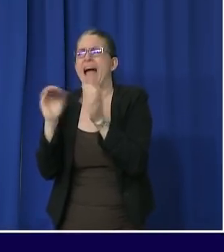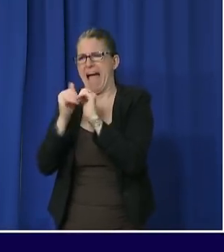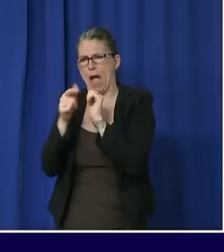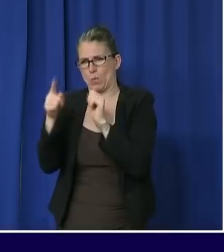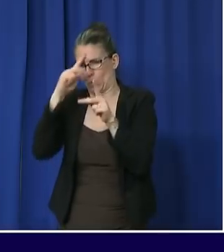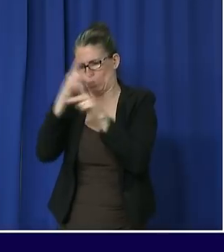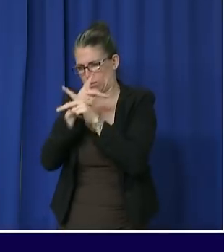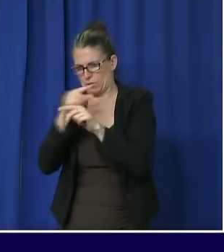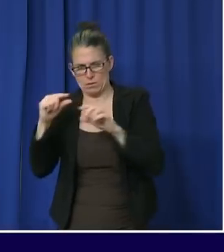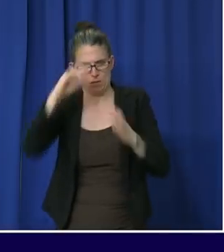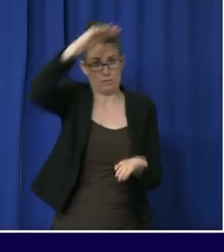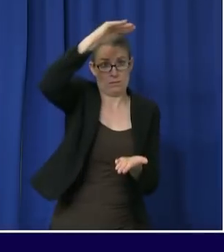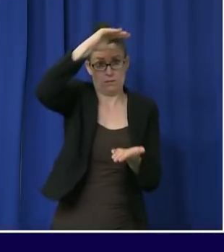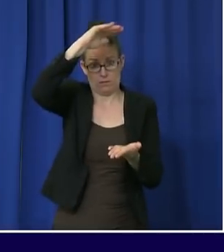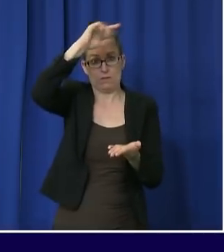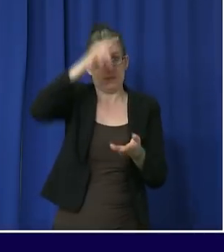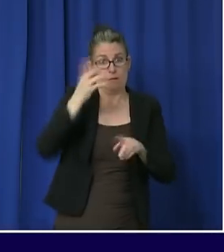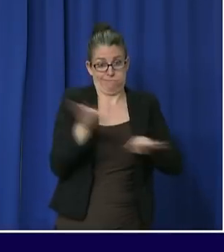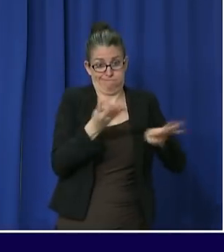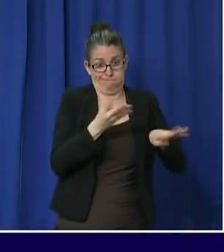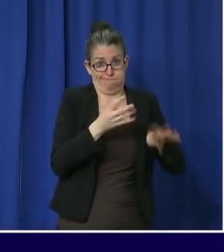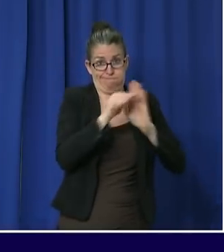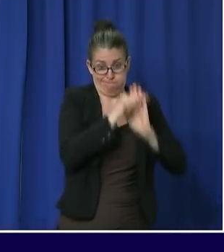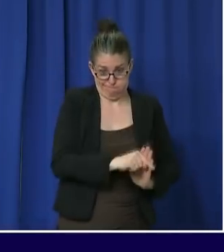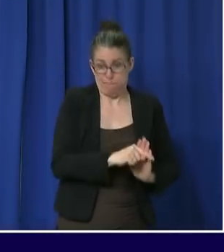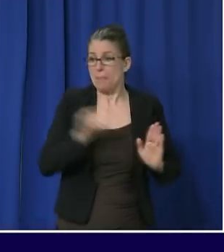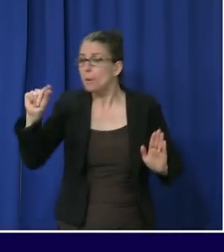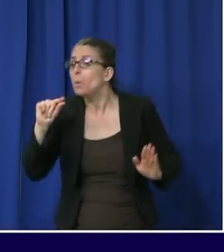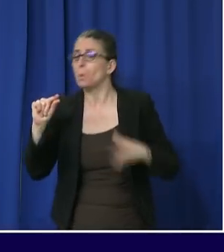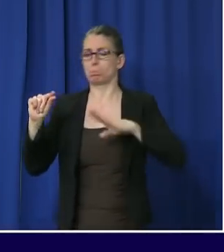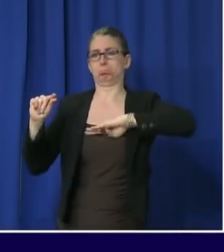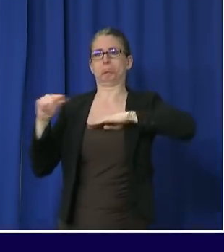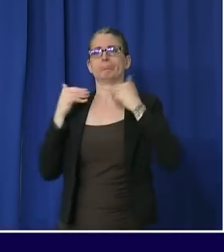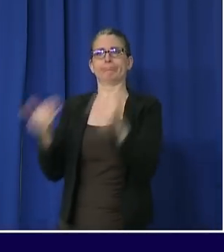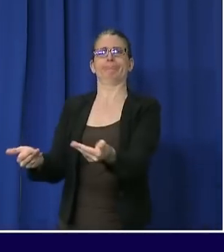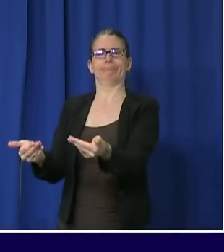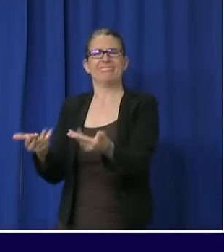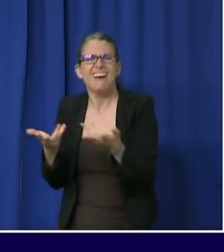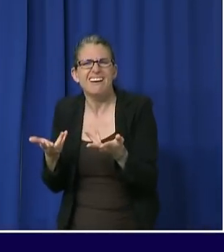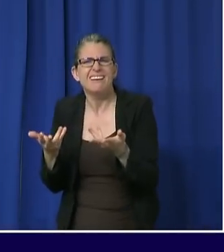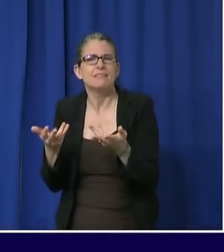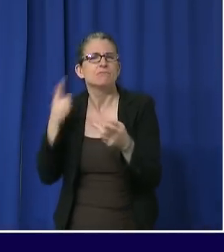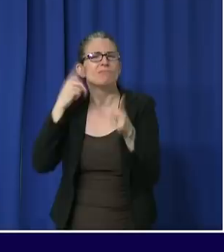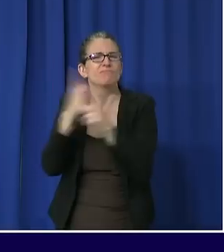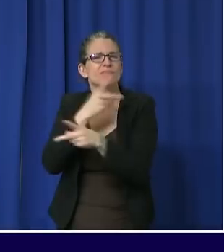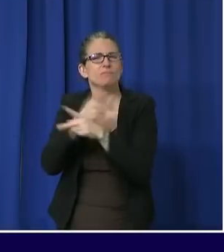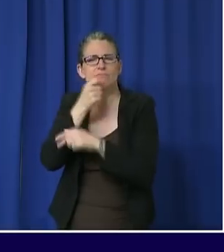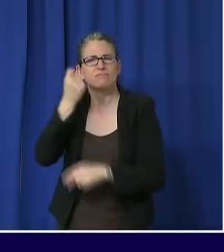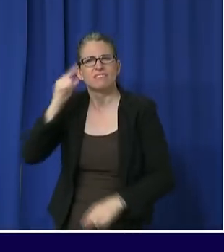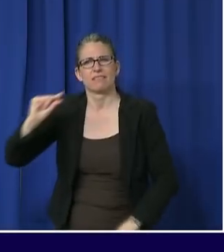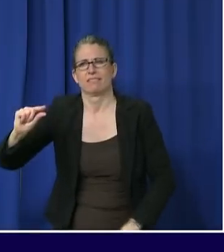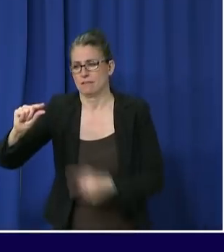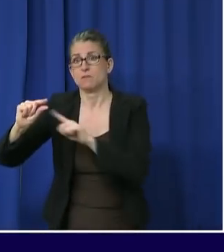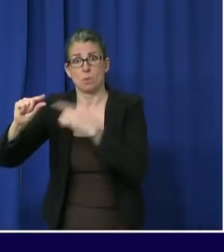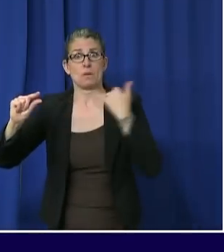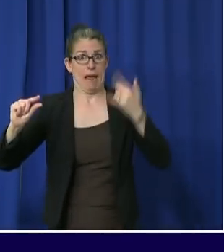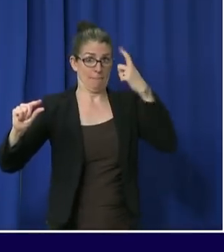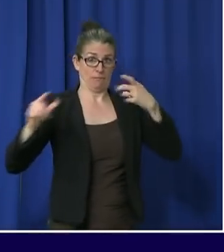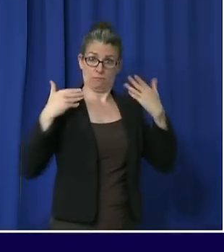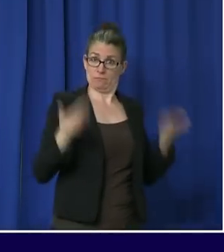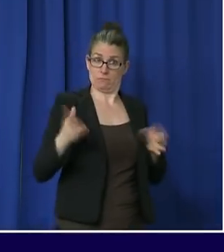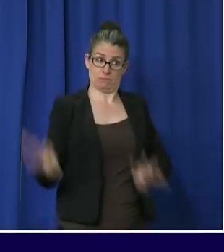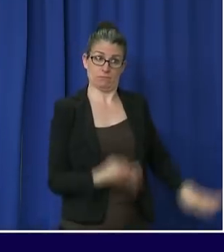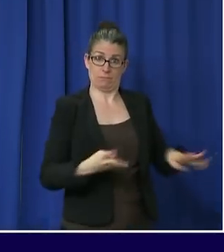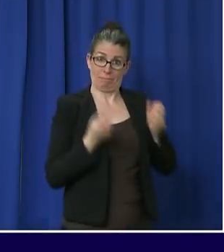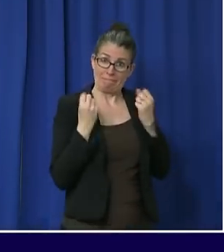of widespread testing, they were looking at positivity rates to get a sense of whether or not there was enough